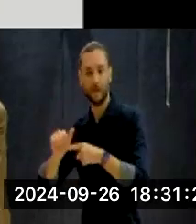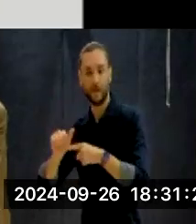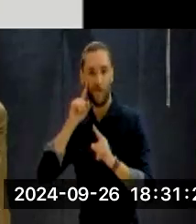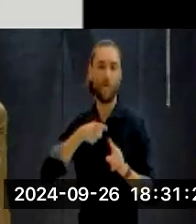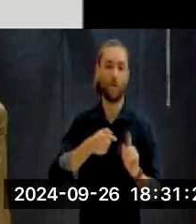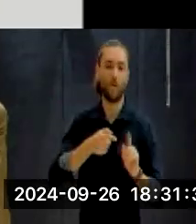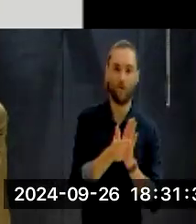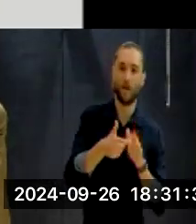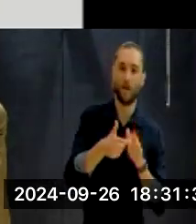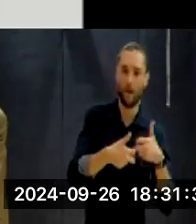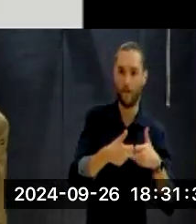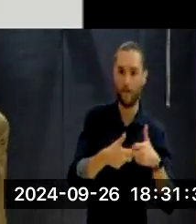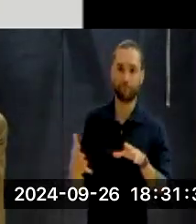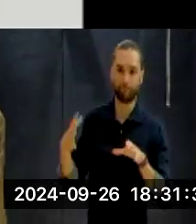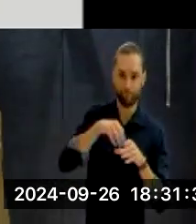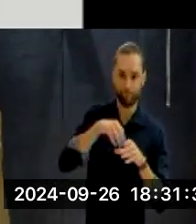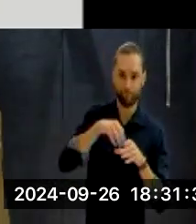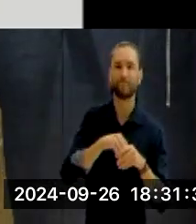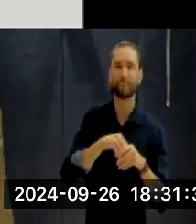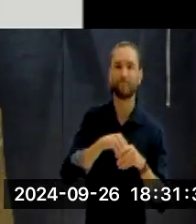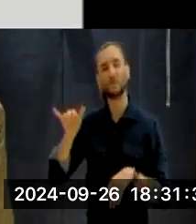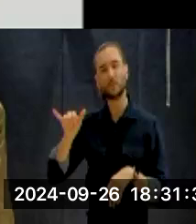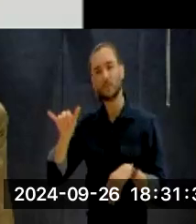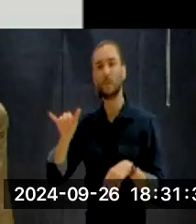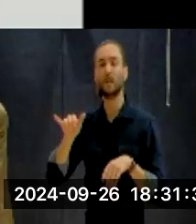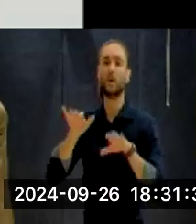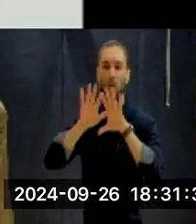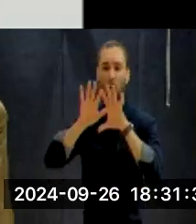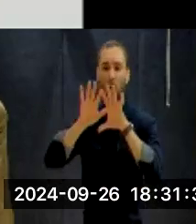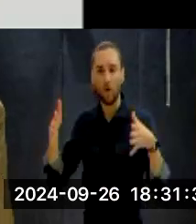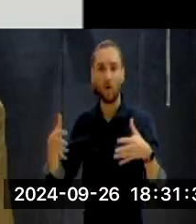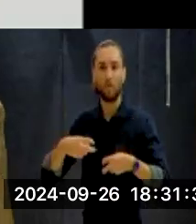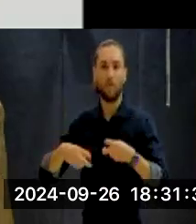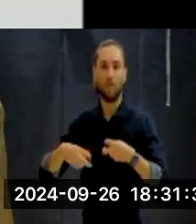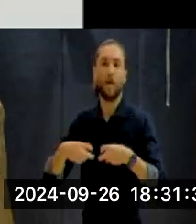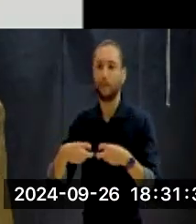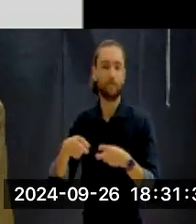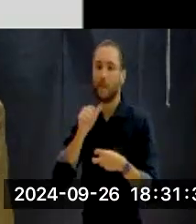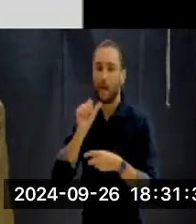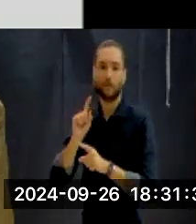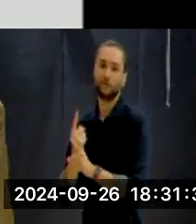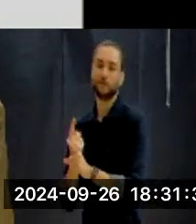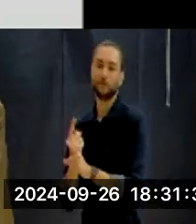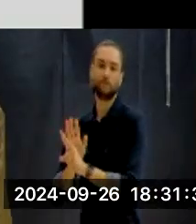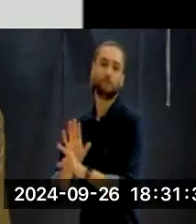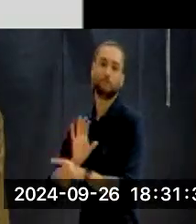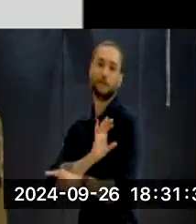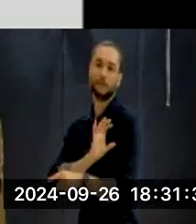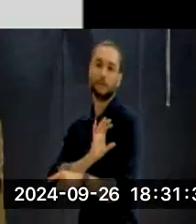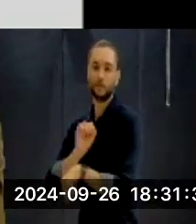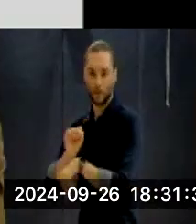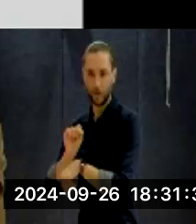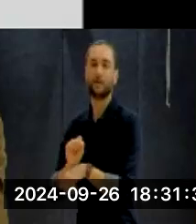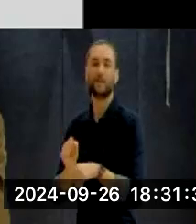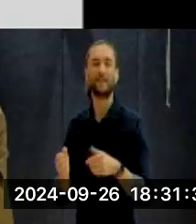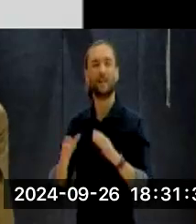done concerning the overall crime problem, going beyond what the police do. I believe we need a